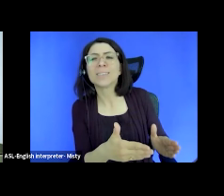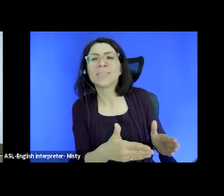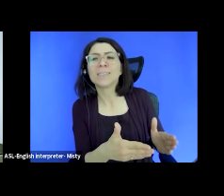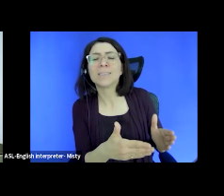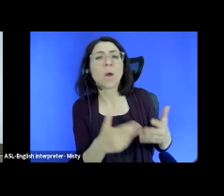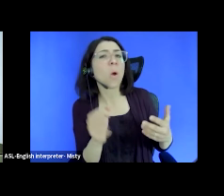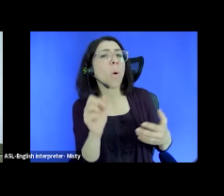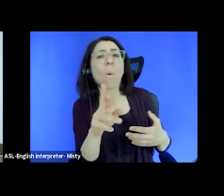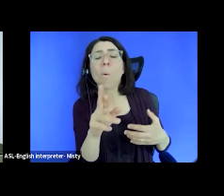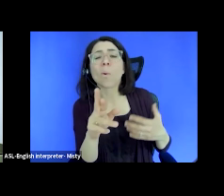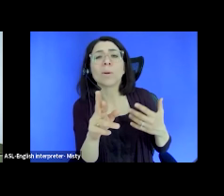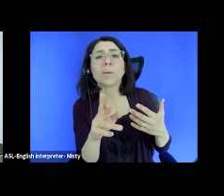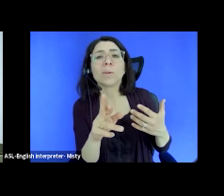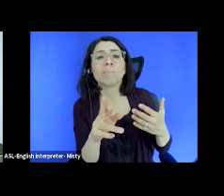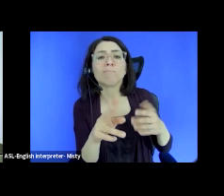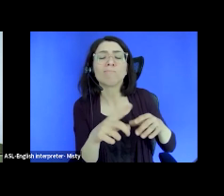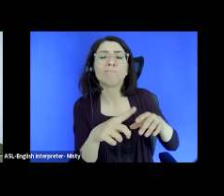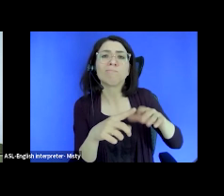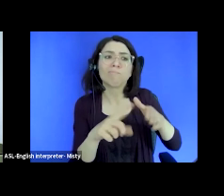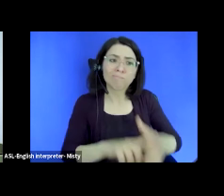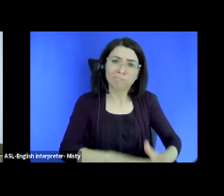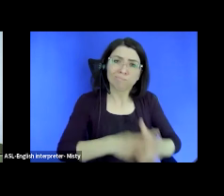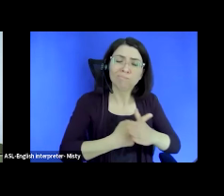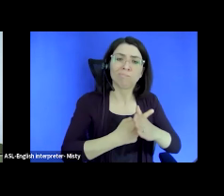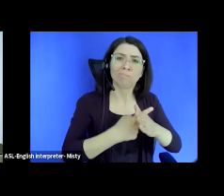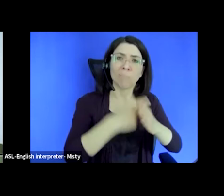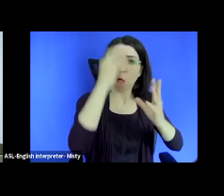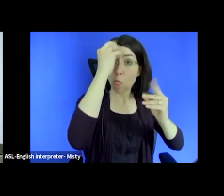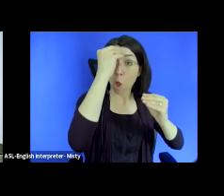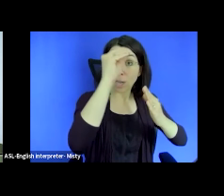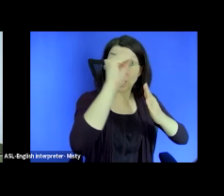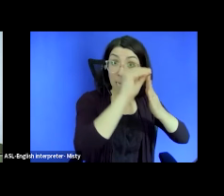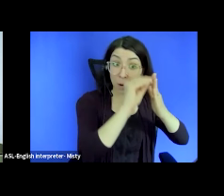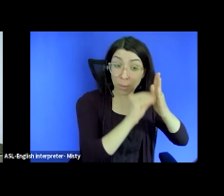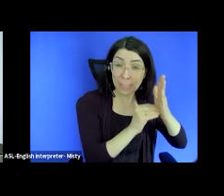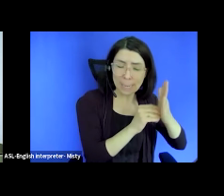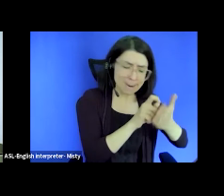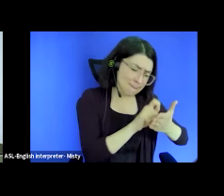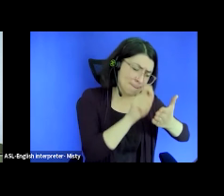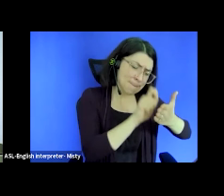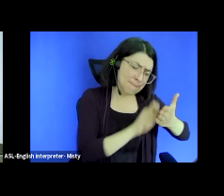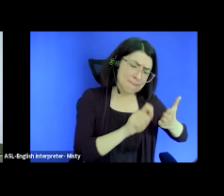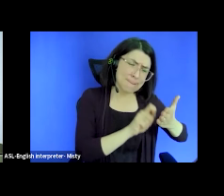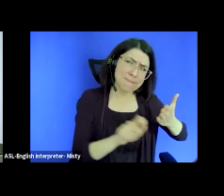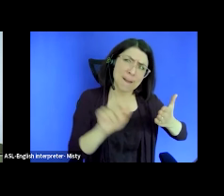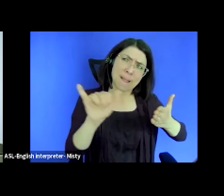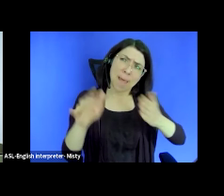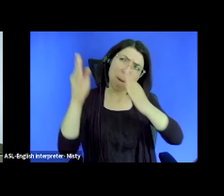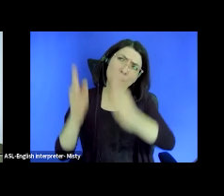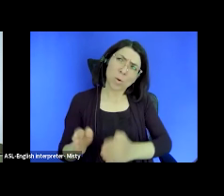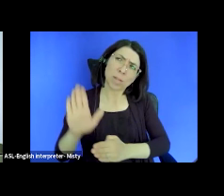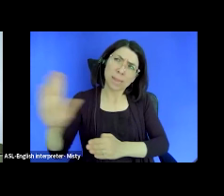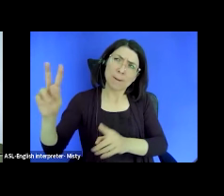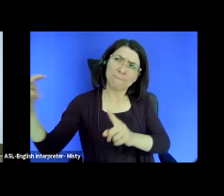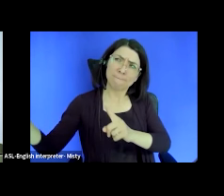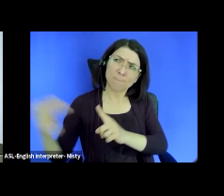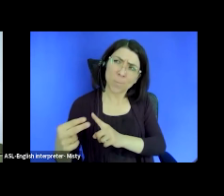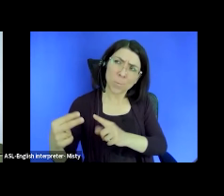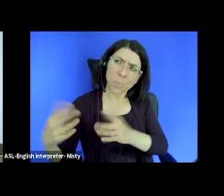diary to kind of unpack perhaps what somebody else might have seen, and listing off the behaviors that you might have